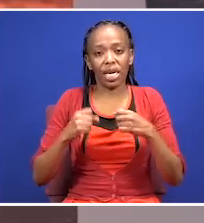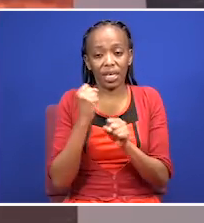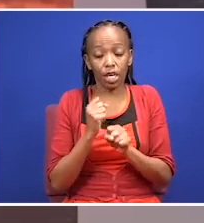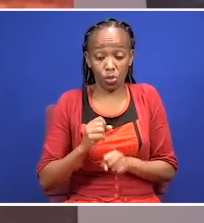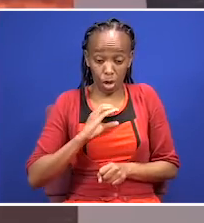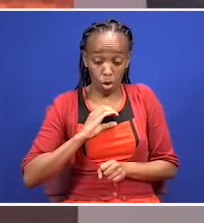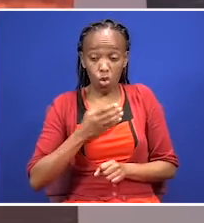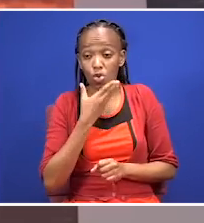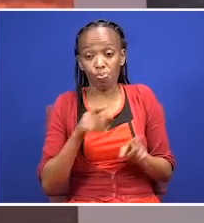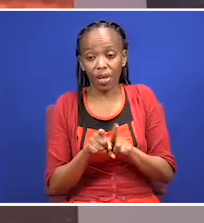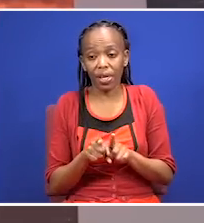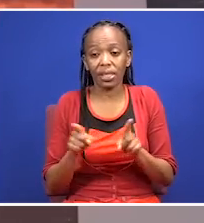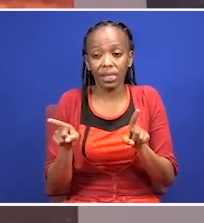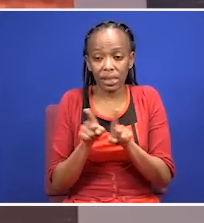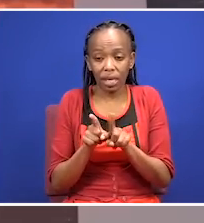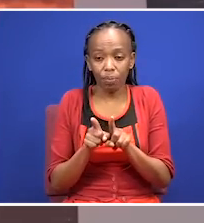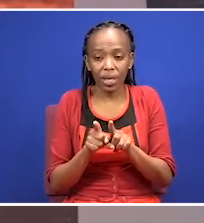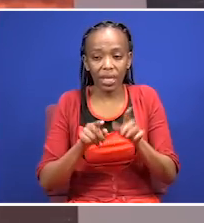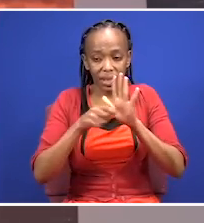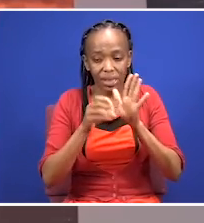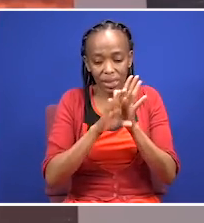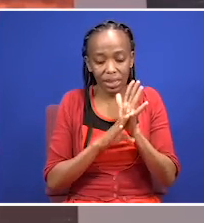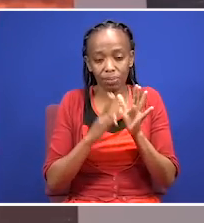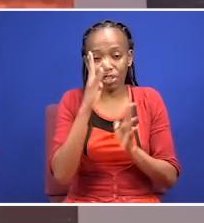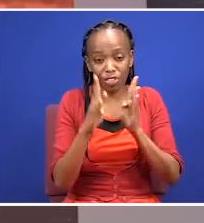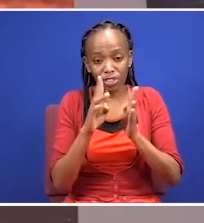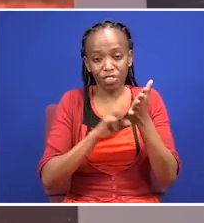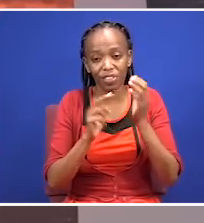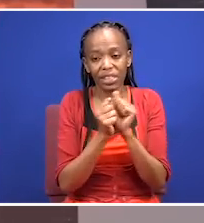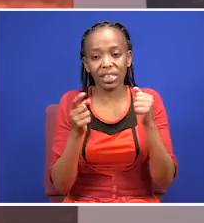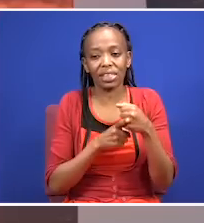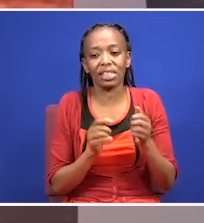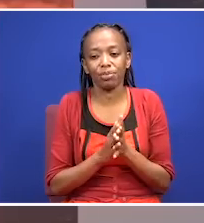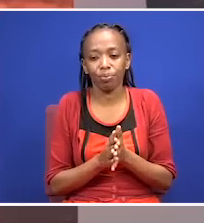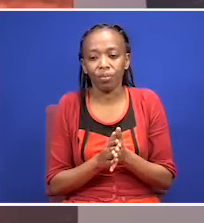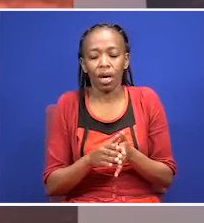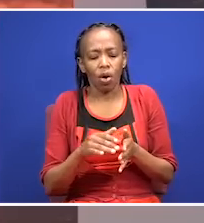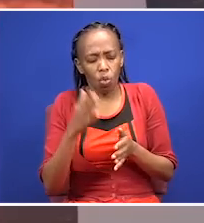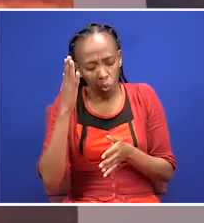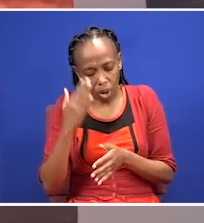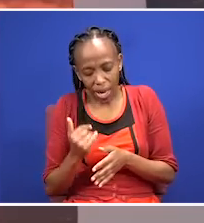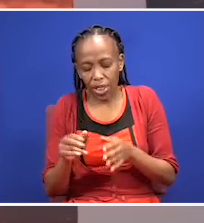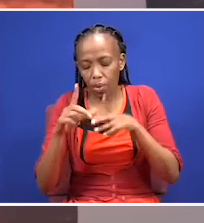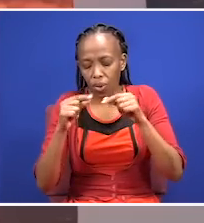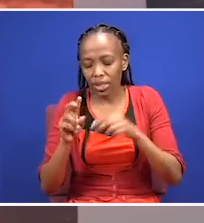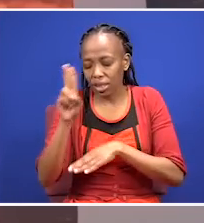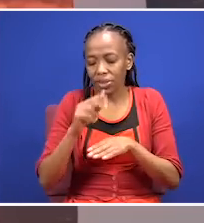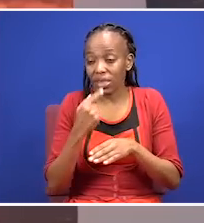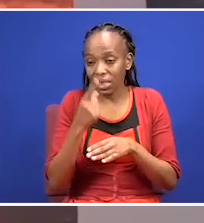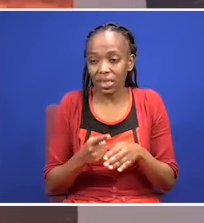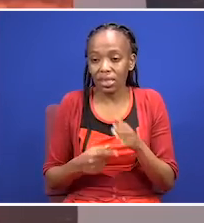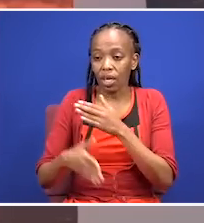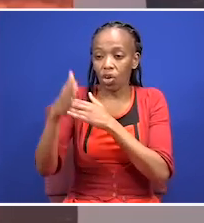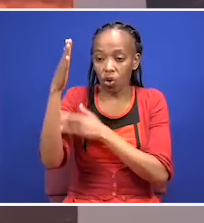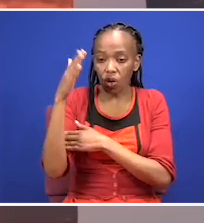their own brothers as recorded in genesis chapter 44 and verse 16 because the ones he uses there he says